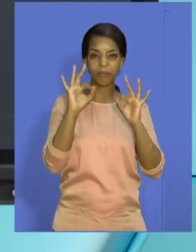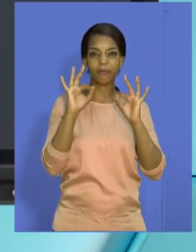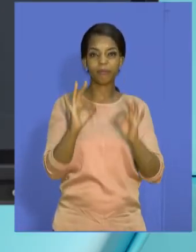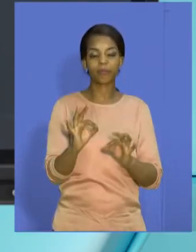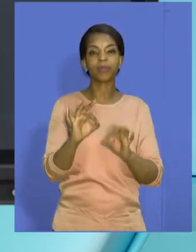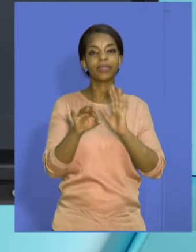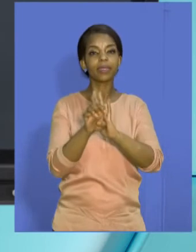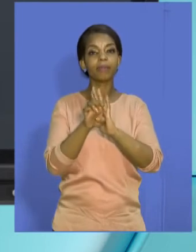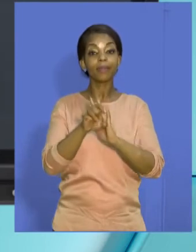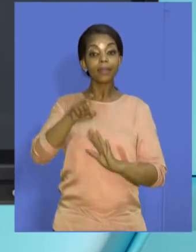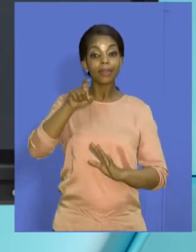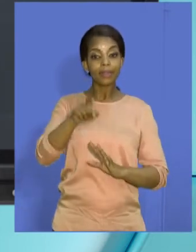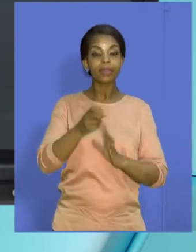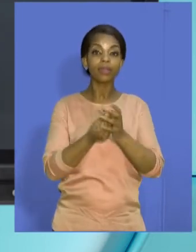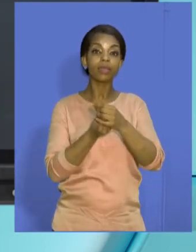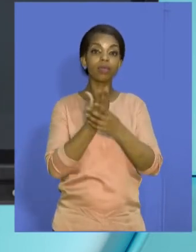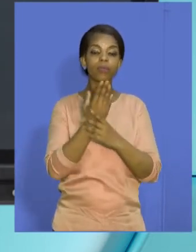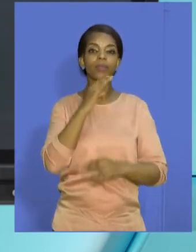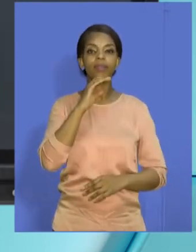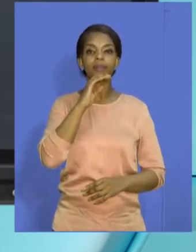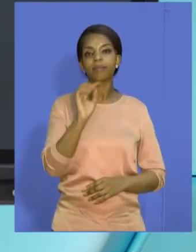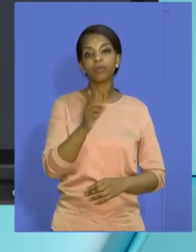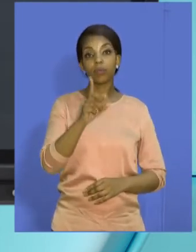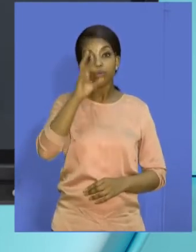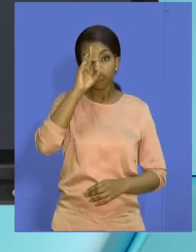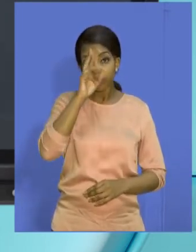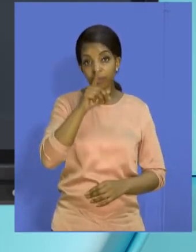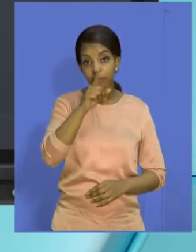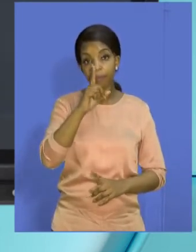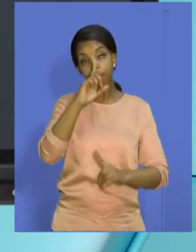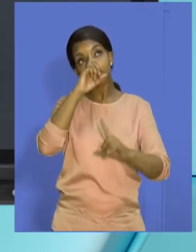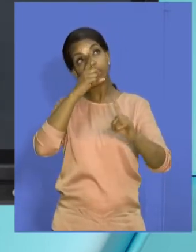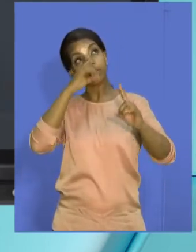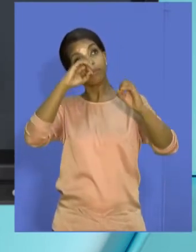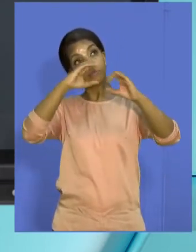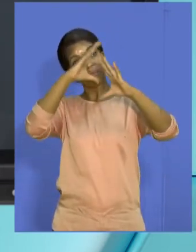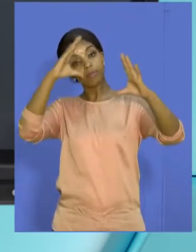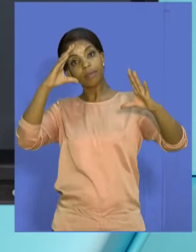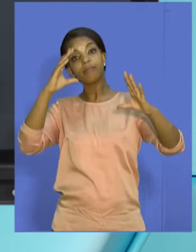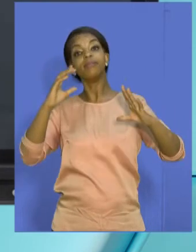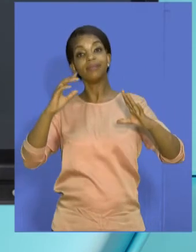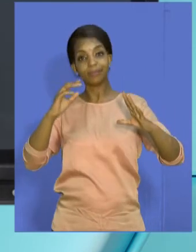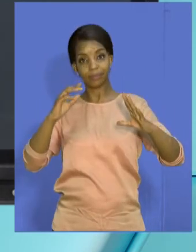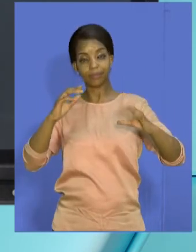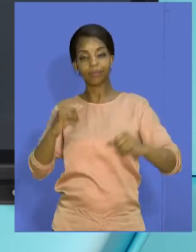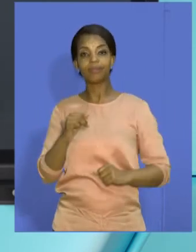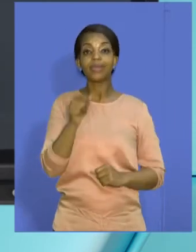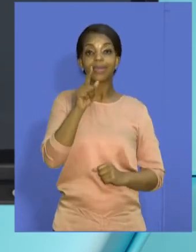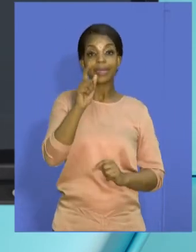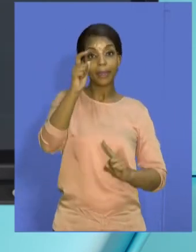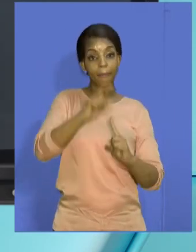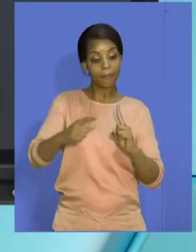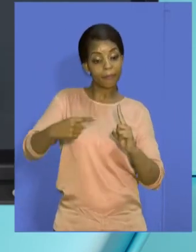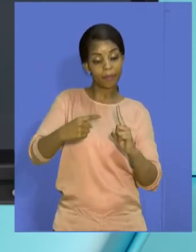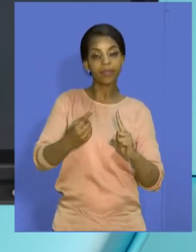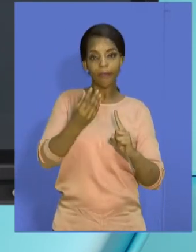we're still looking at the big idea, which is growth, right? So this person, will this person reach then their target